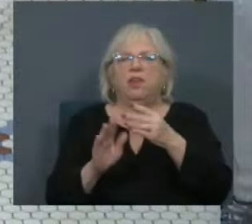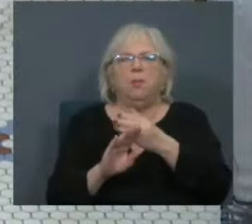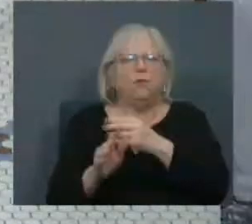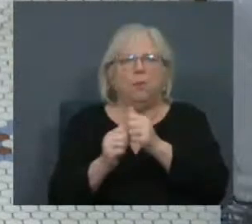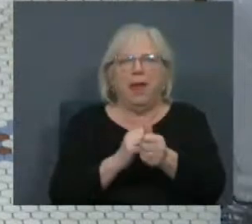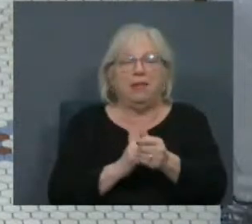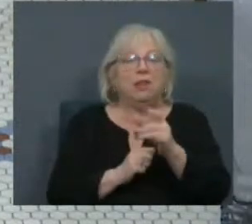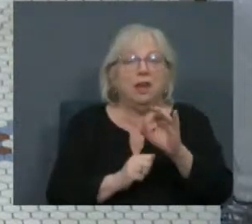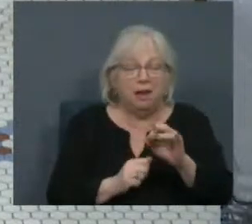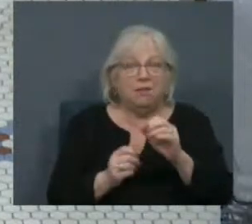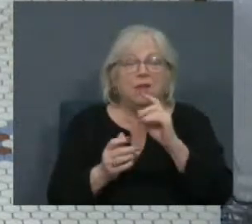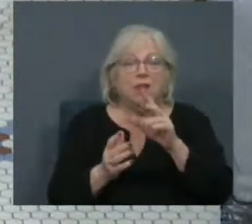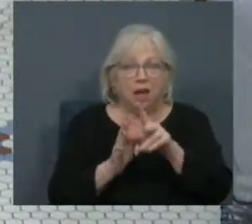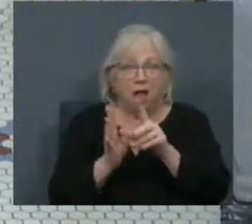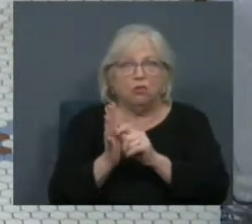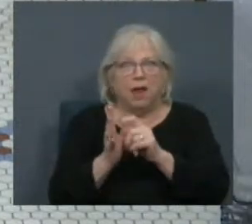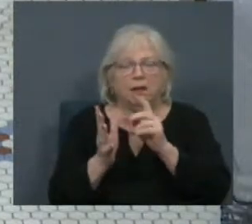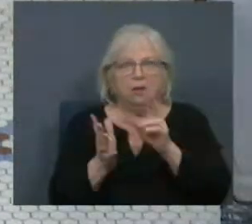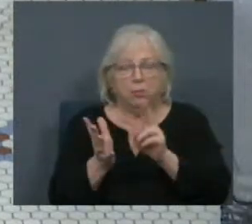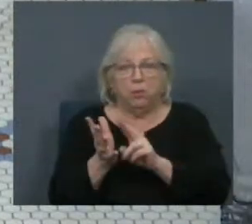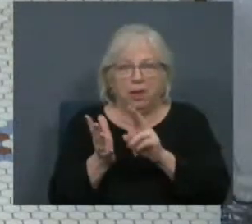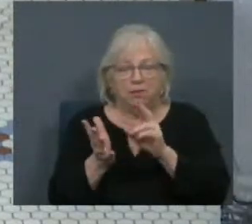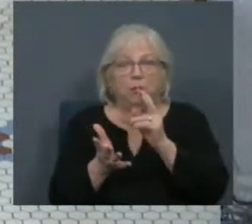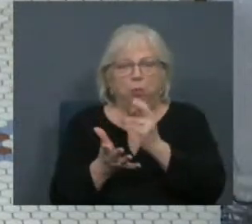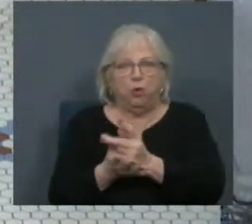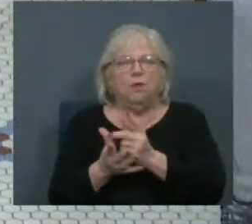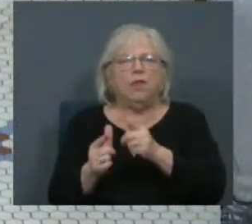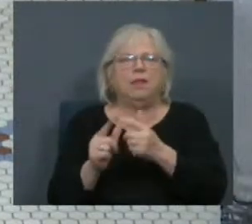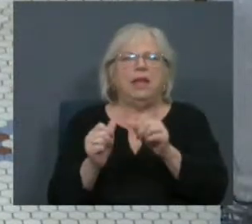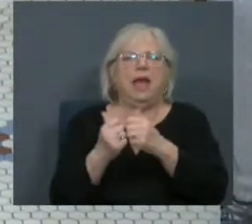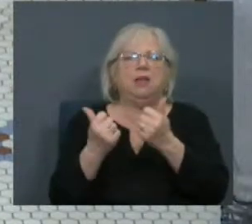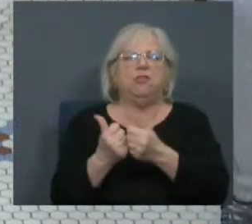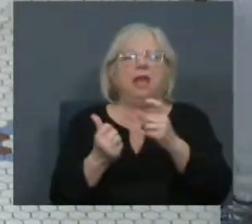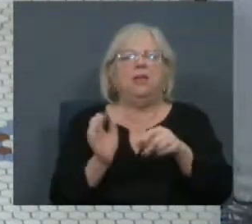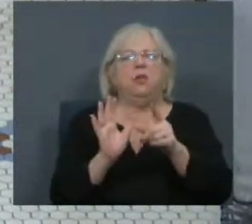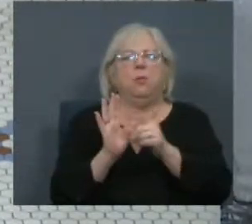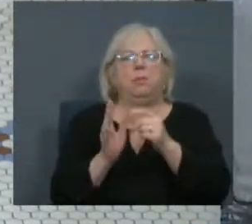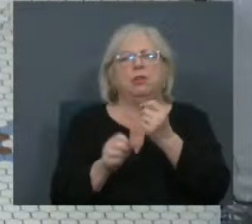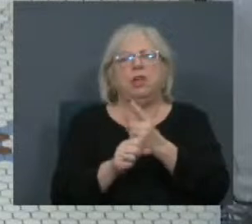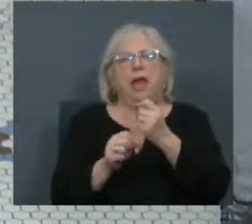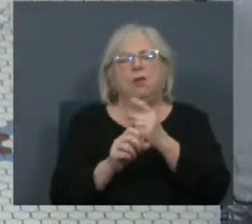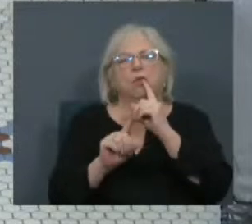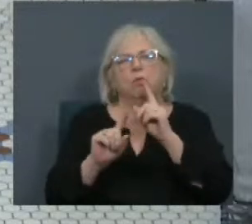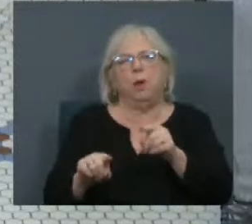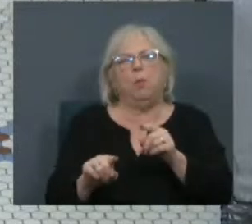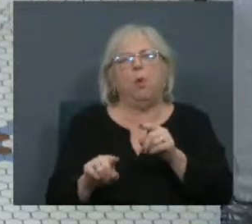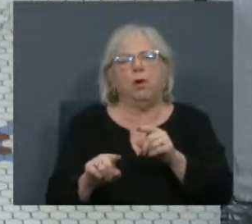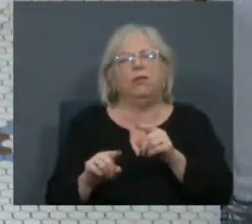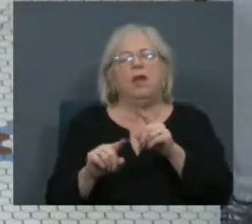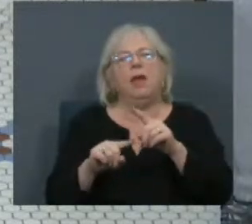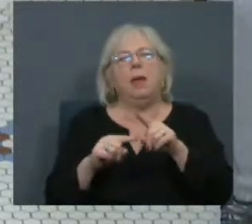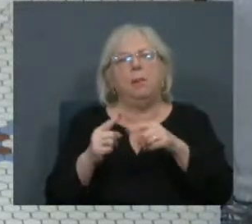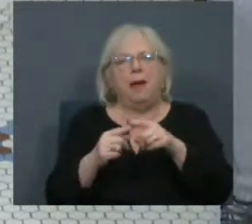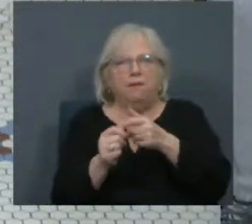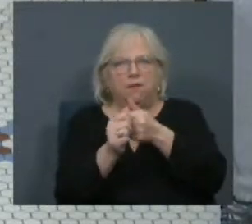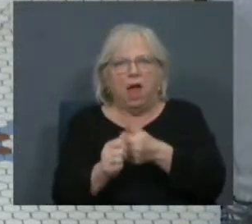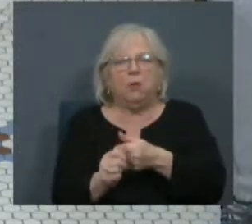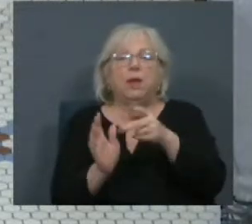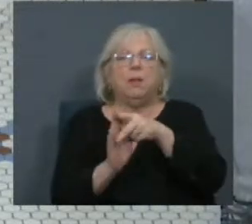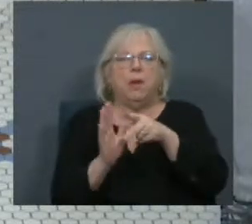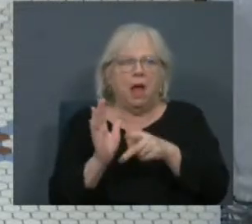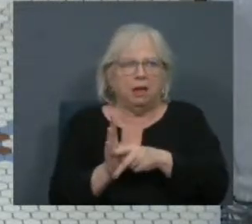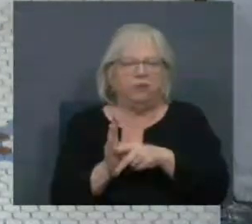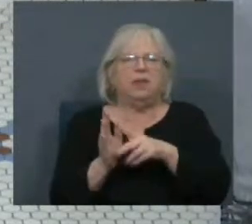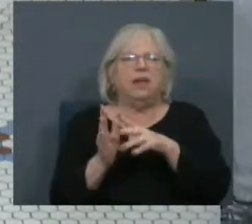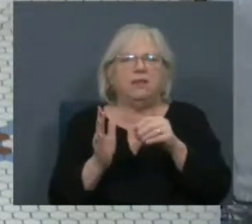it is approved, the agency must publish annual reports regarding their use of the technology in compliance with the approved policies. This would apply